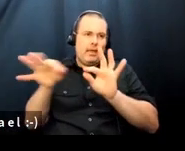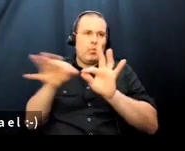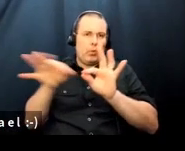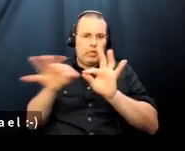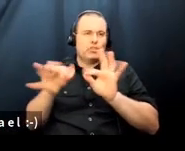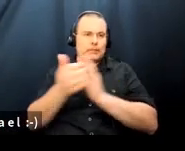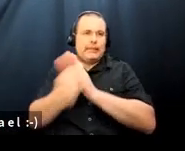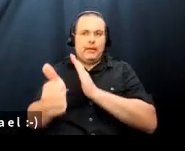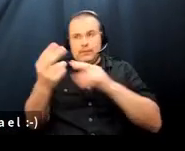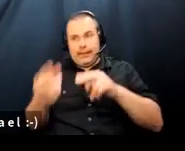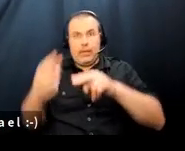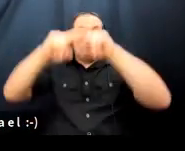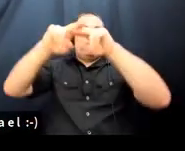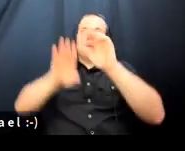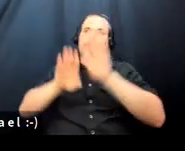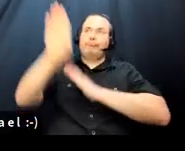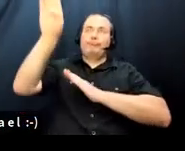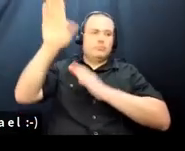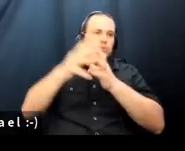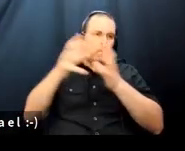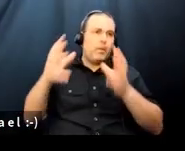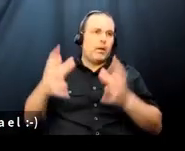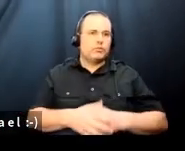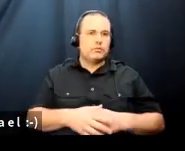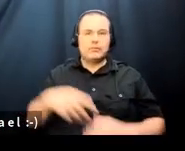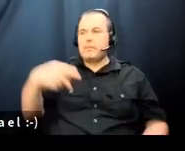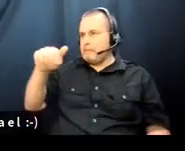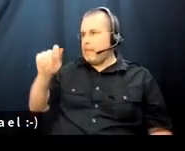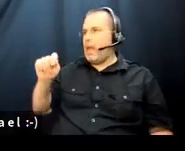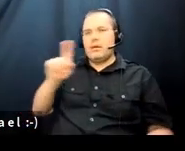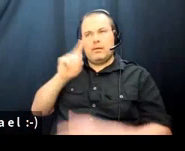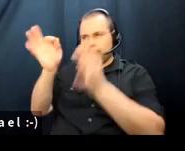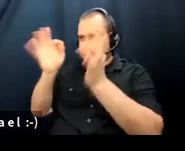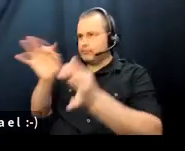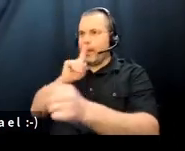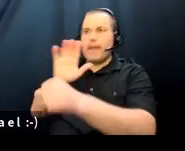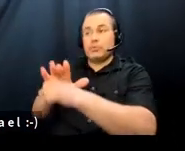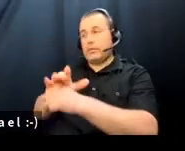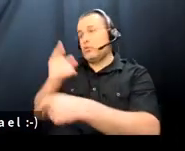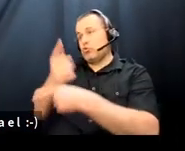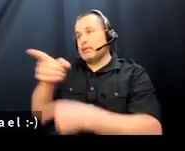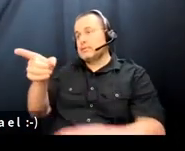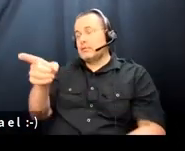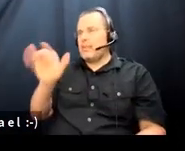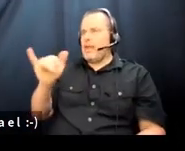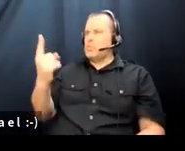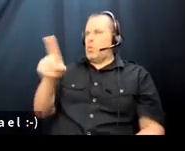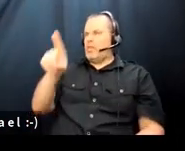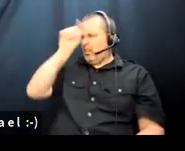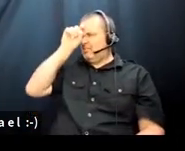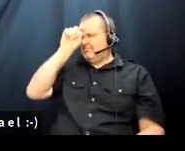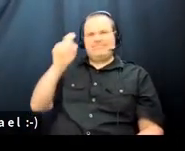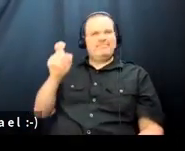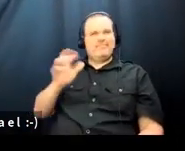increased so much. So Pat, absolutely. You're absolutely correct, which is one of the quandaries in my